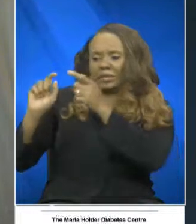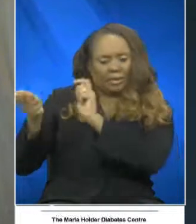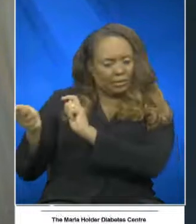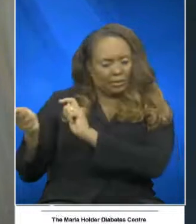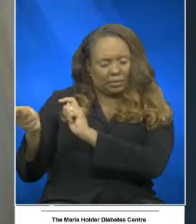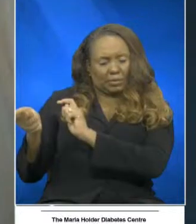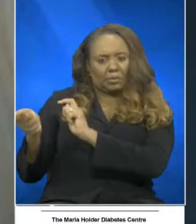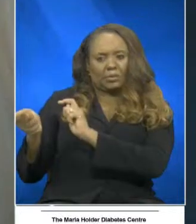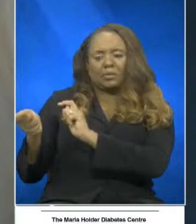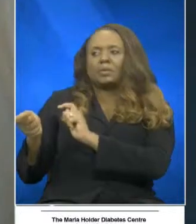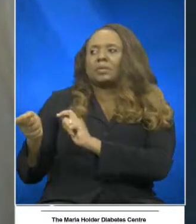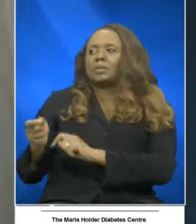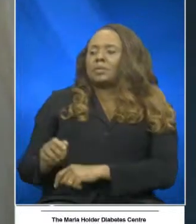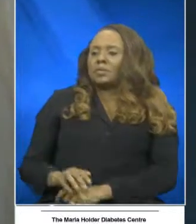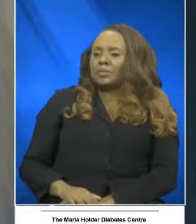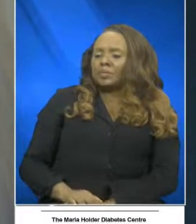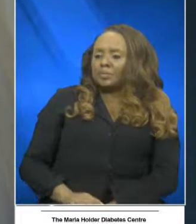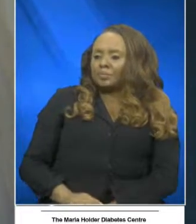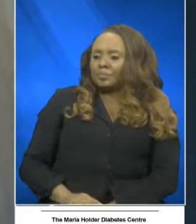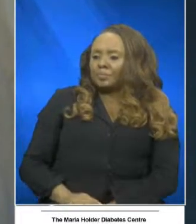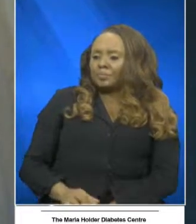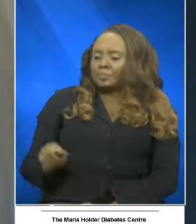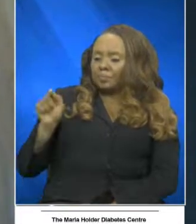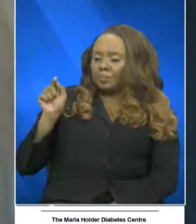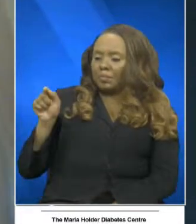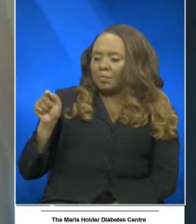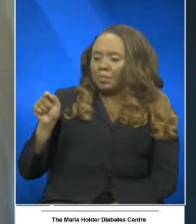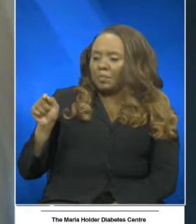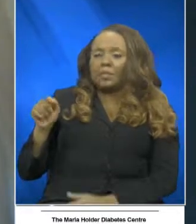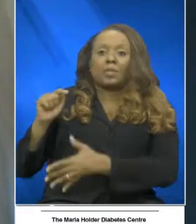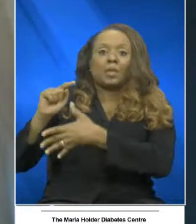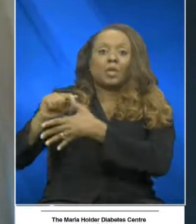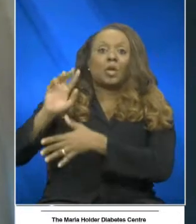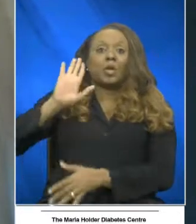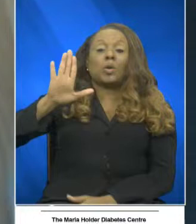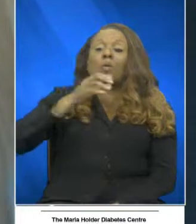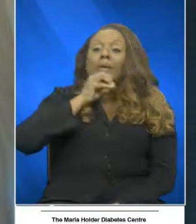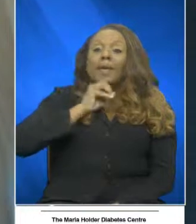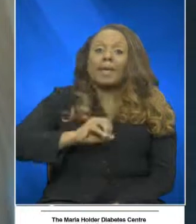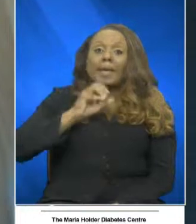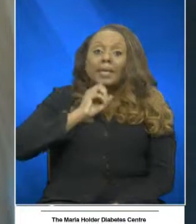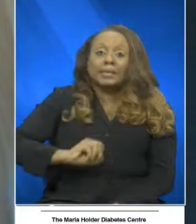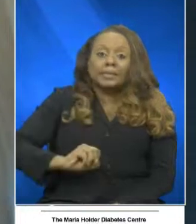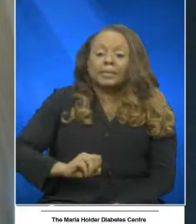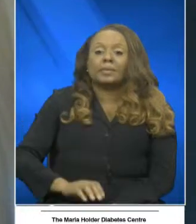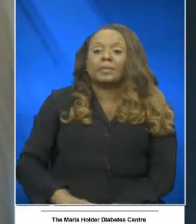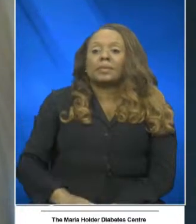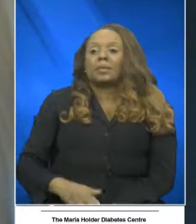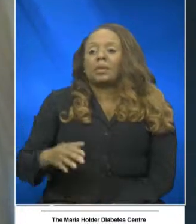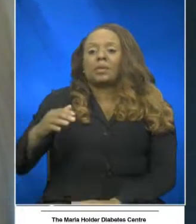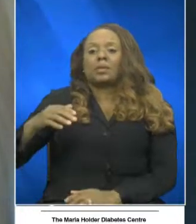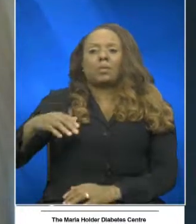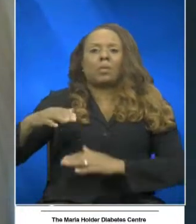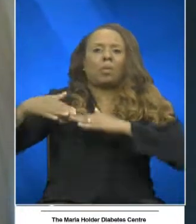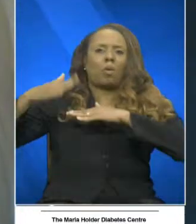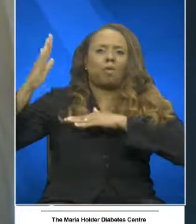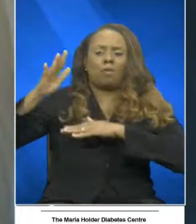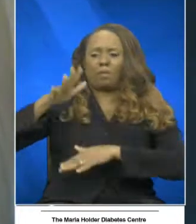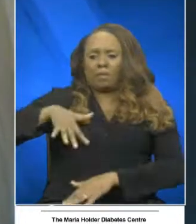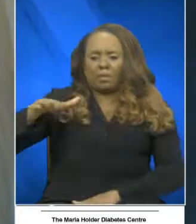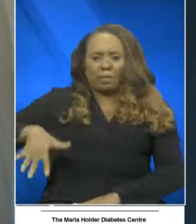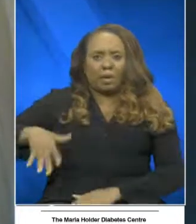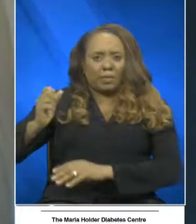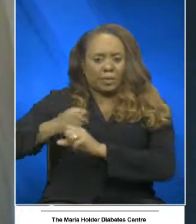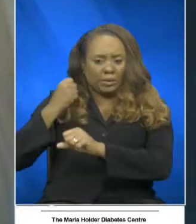should all know of, the first one is age. Age greater than 55 years of age,